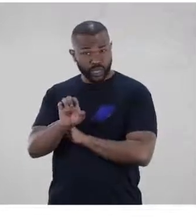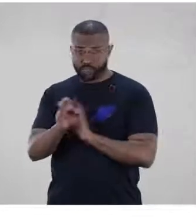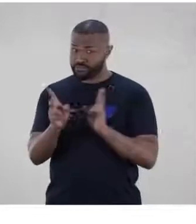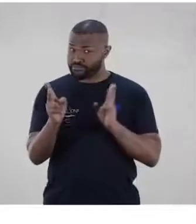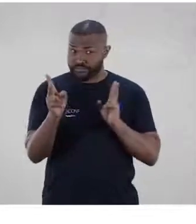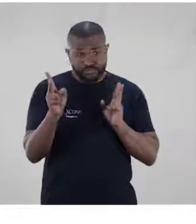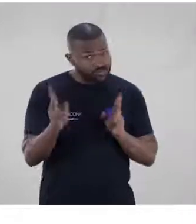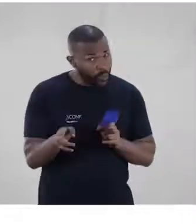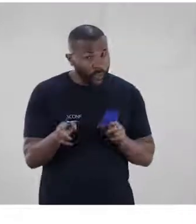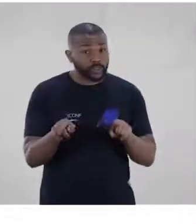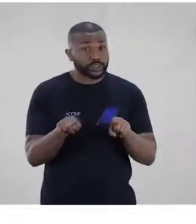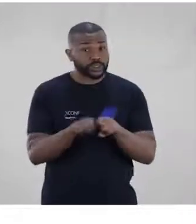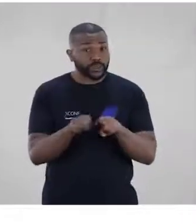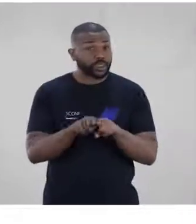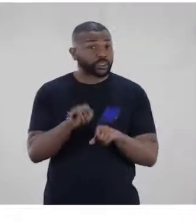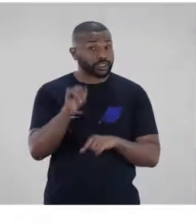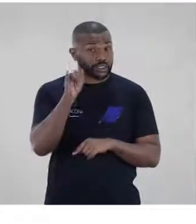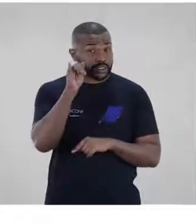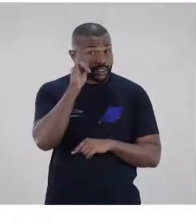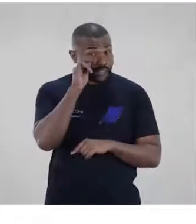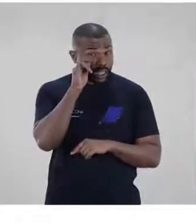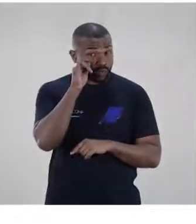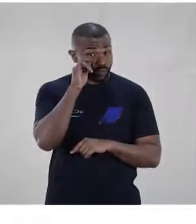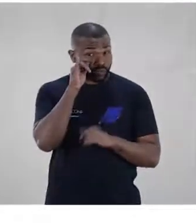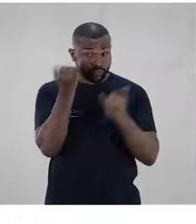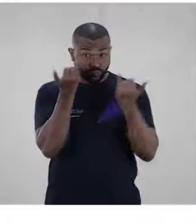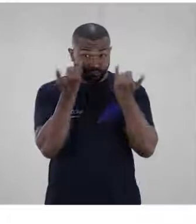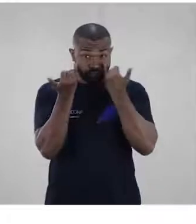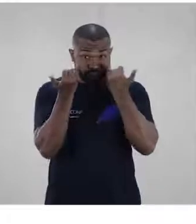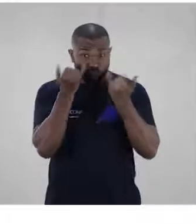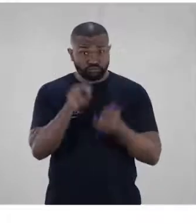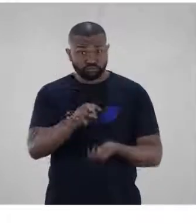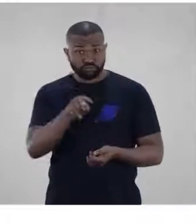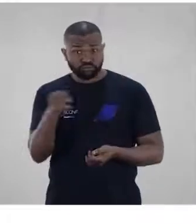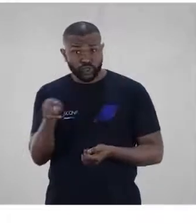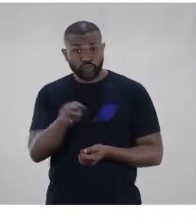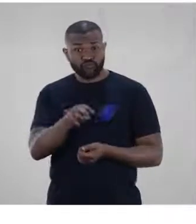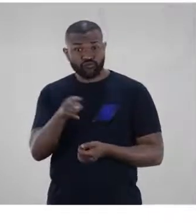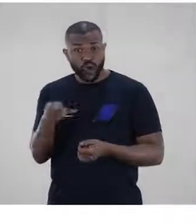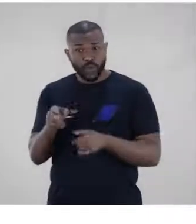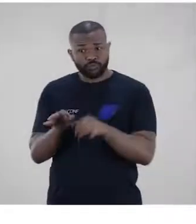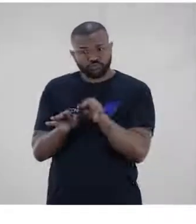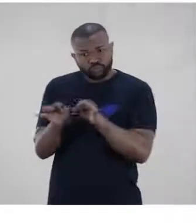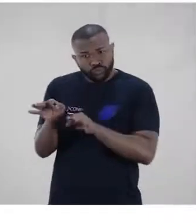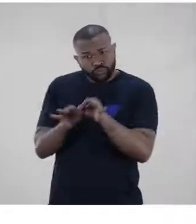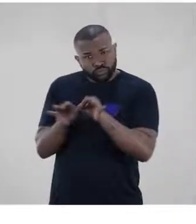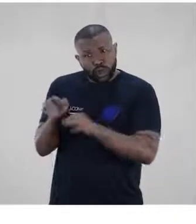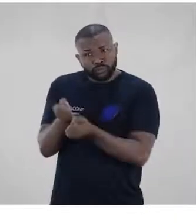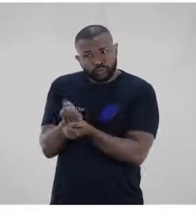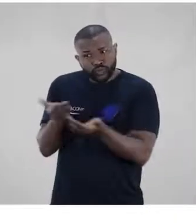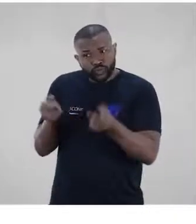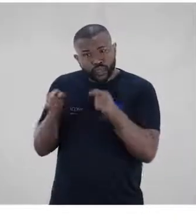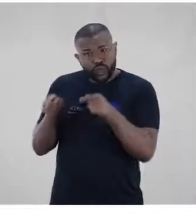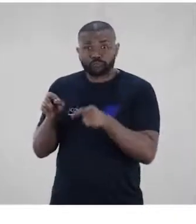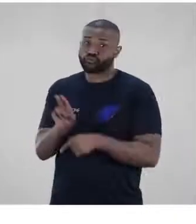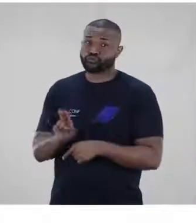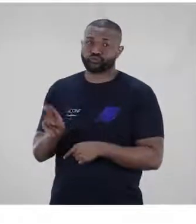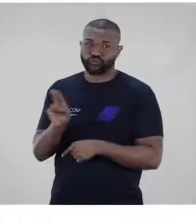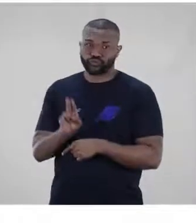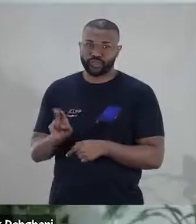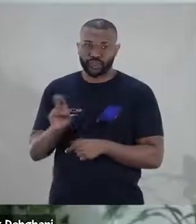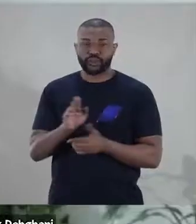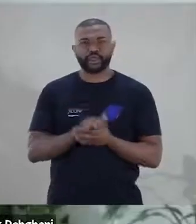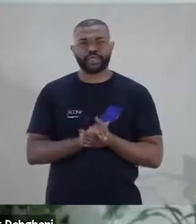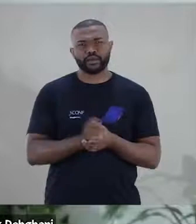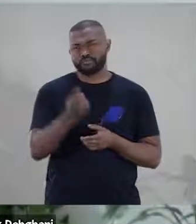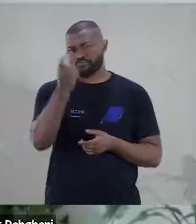from one end of the organization, put it in one giant place, and then model it downstream from there.